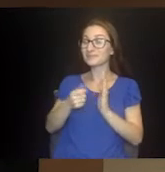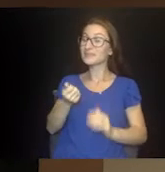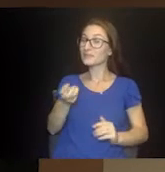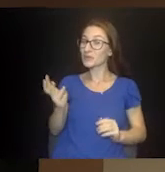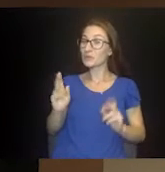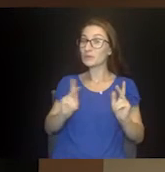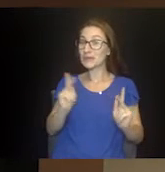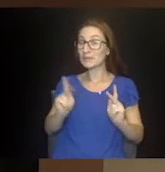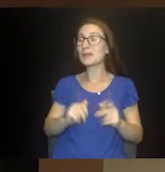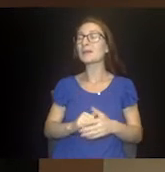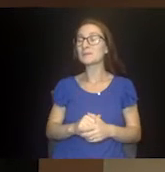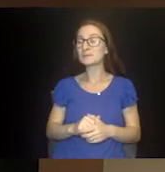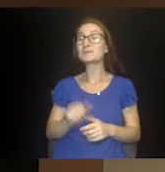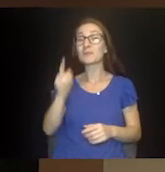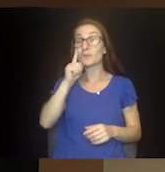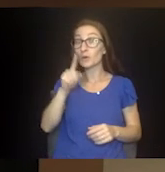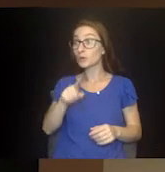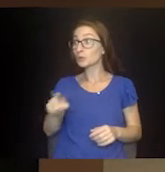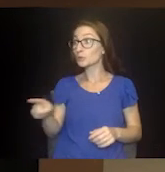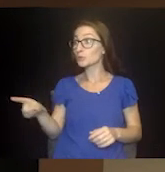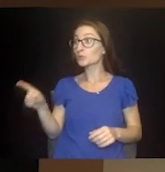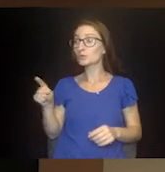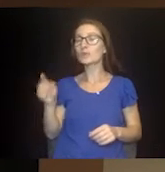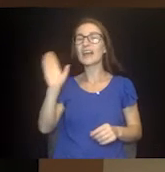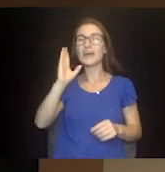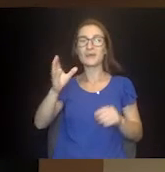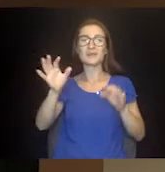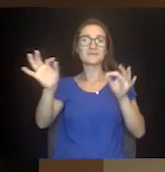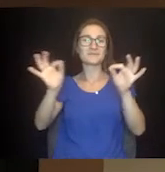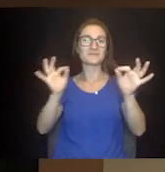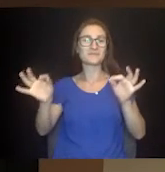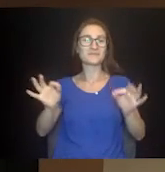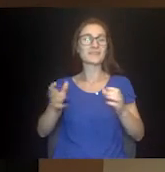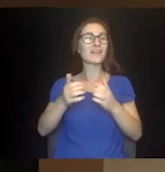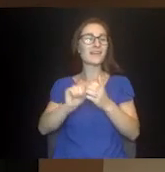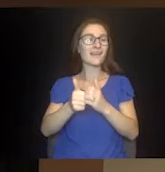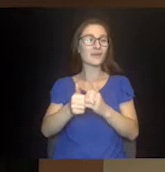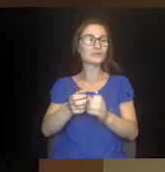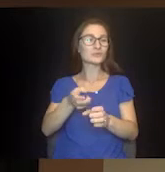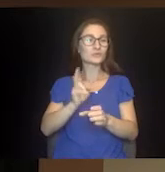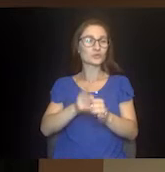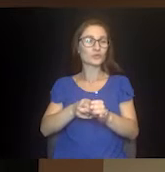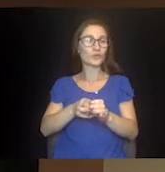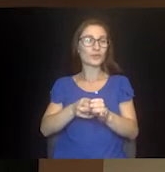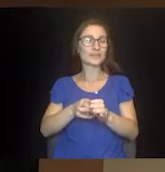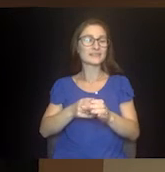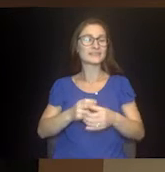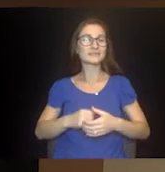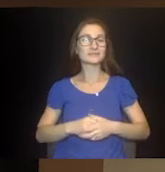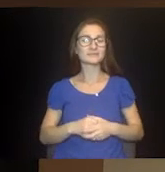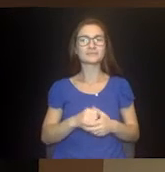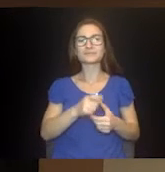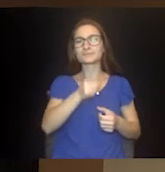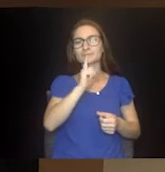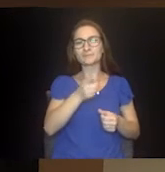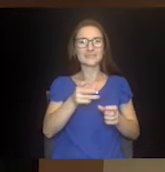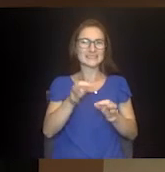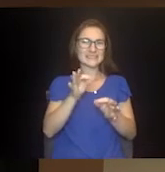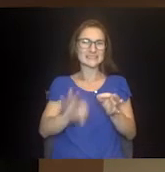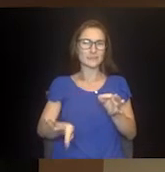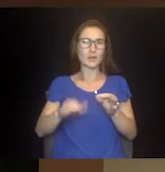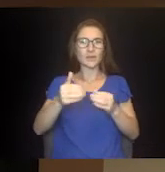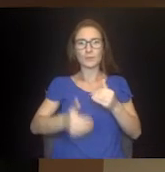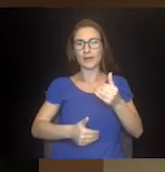A couple of people. So for those people, I'm going to explain how to join that.